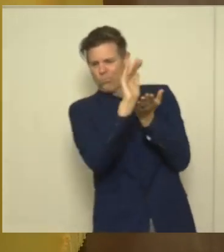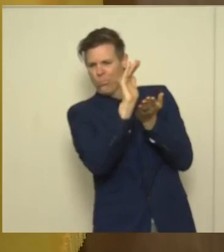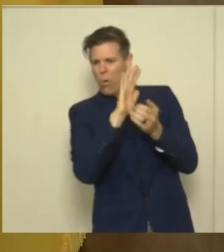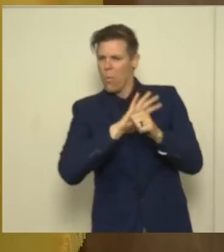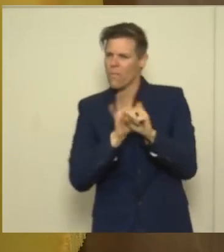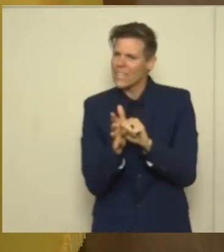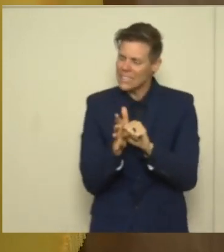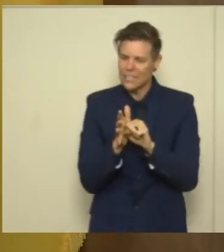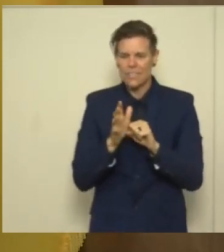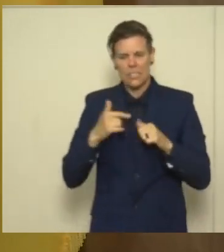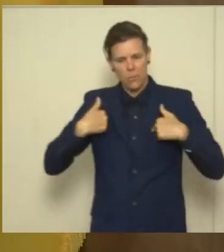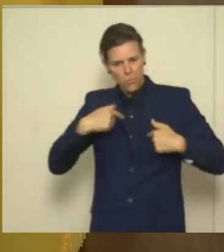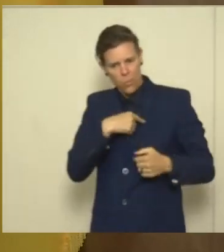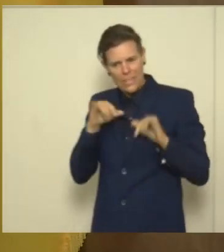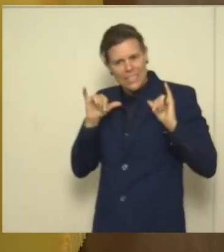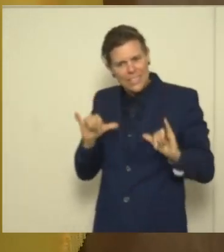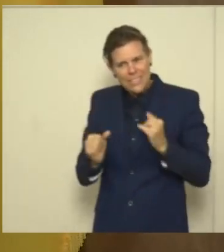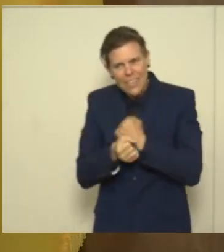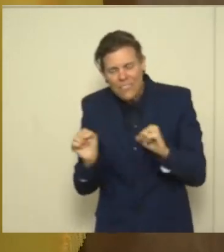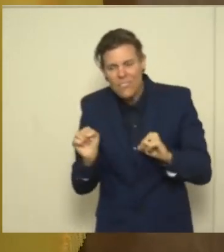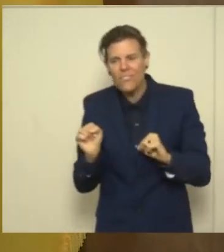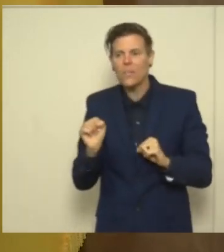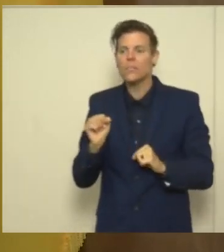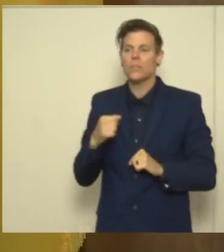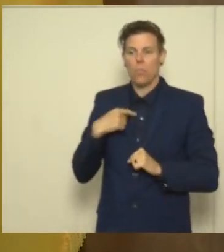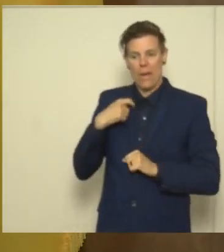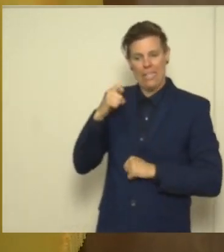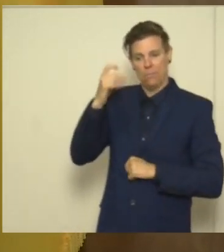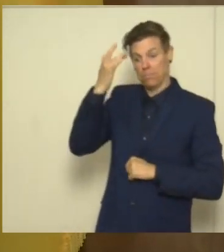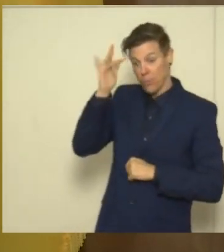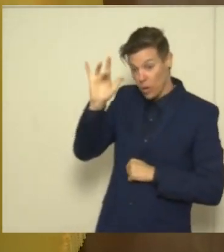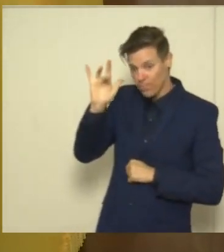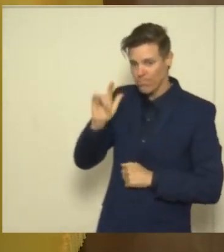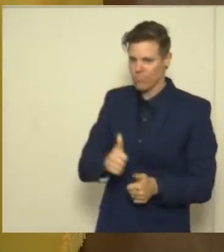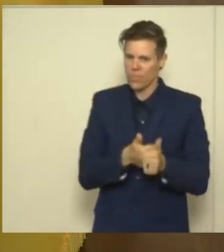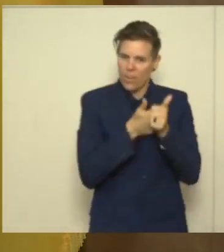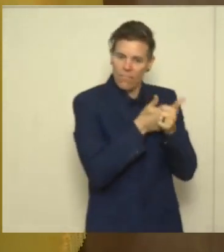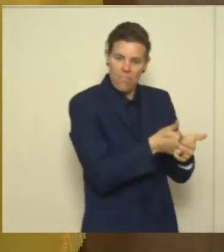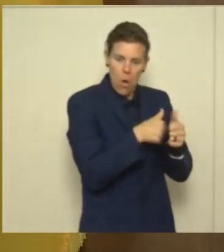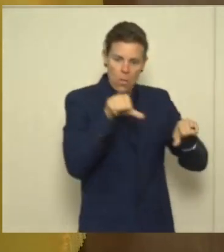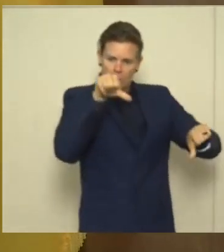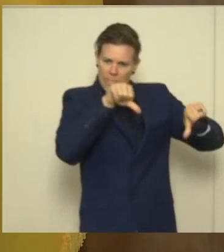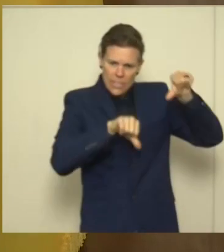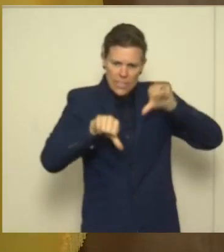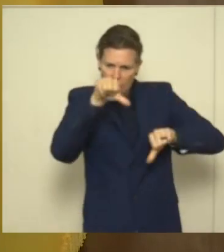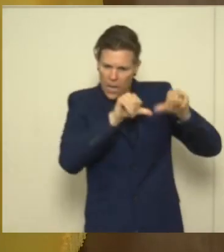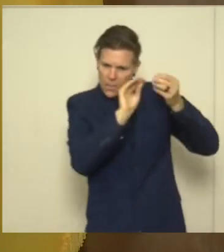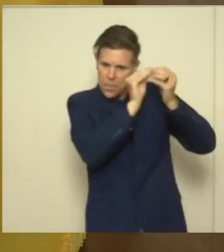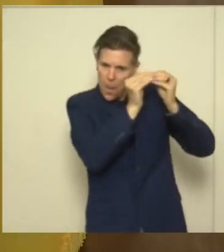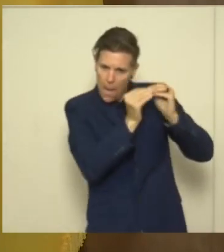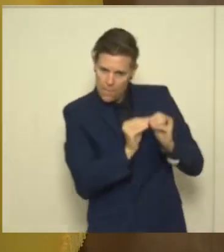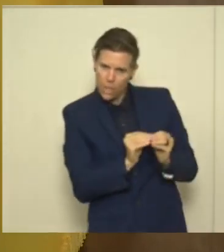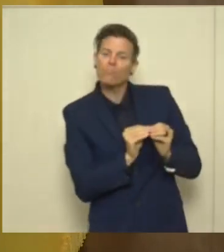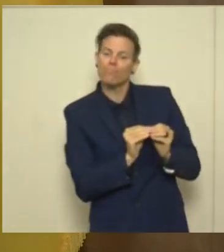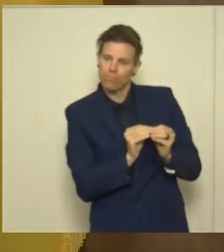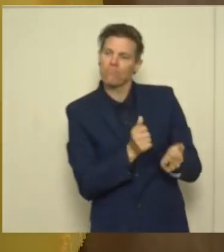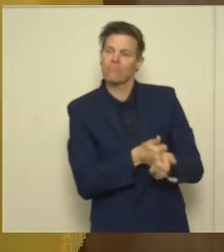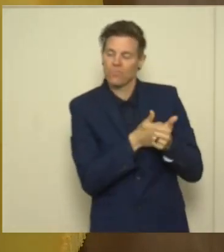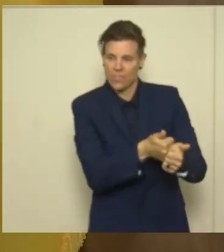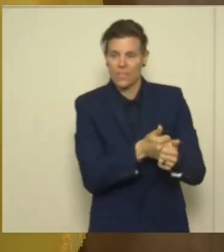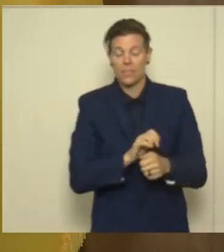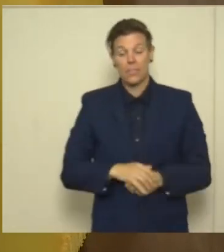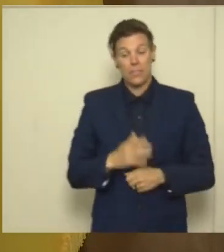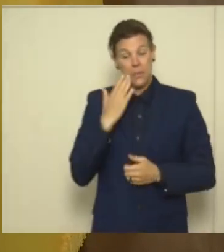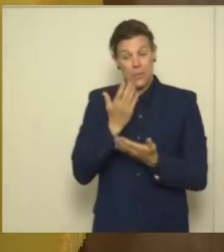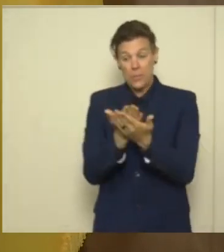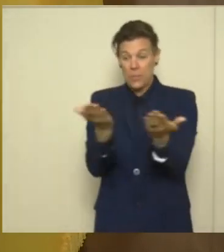the science to make the next set of decisions. So I'm going to guess that's not what some of the high schools and students want to hear, but